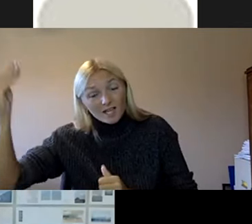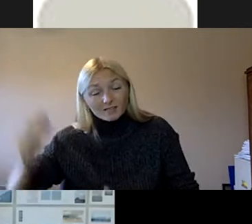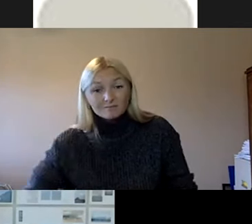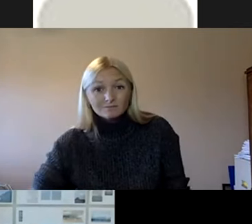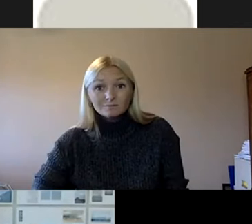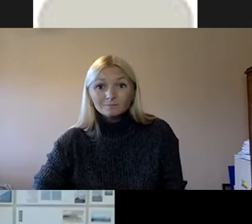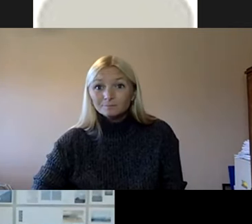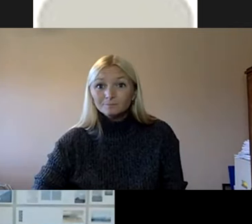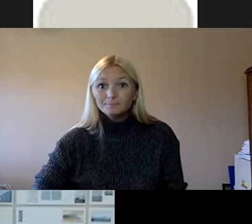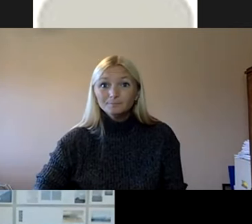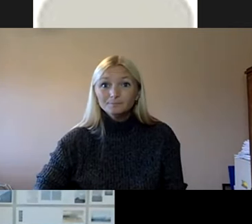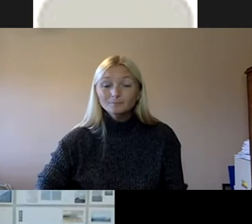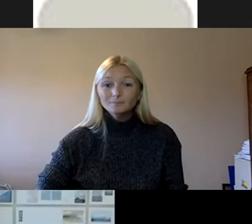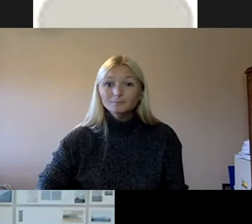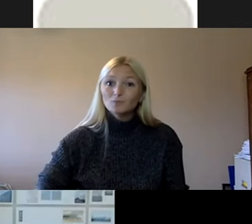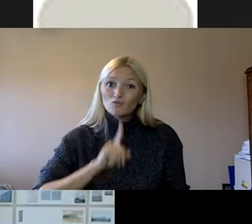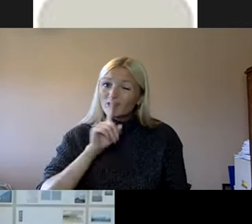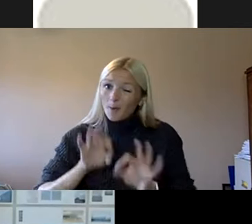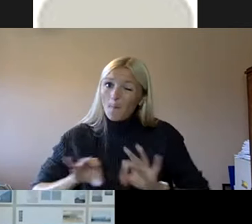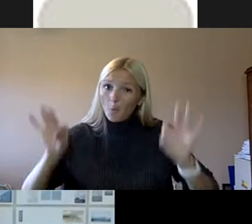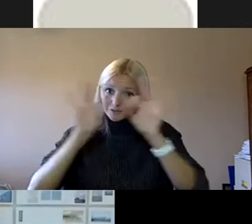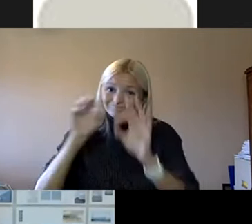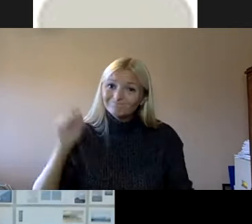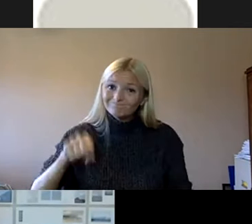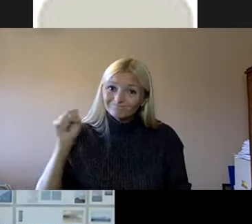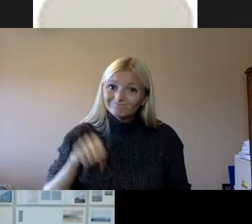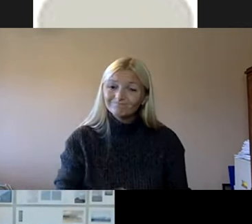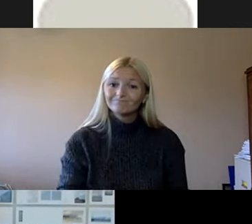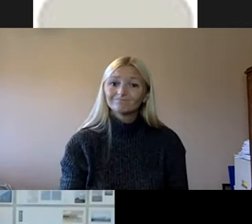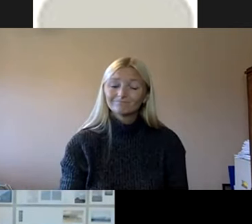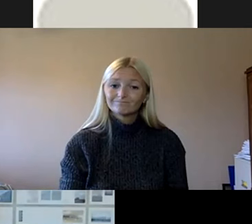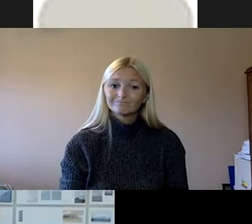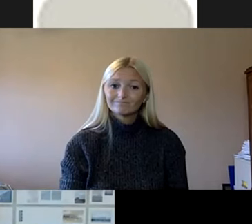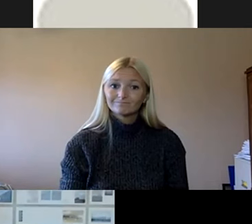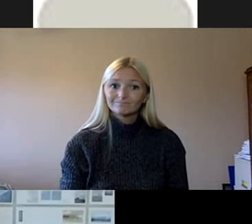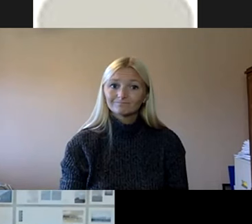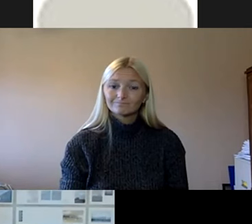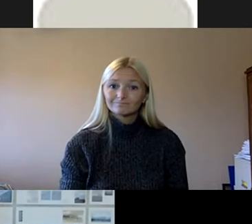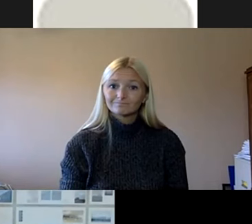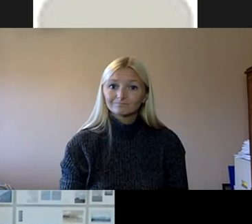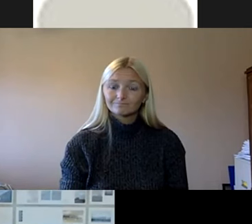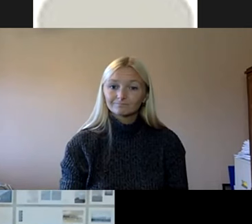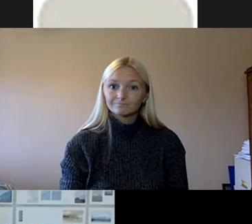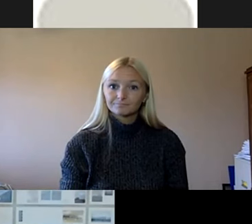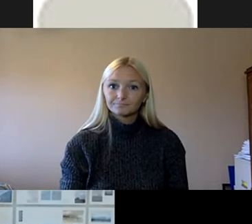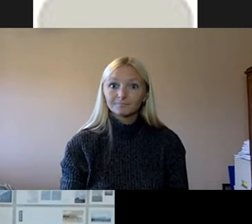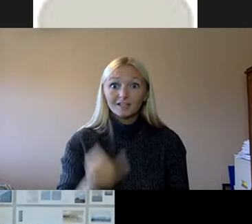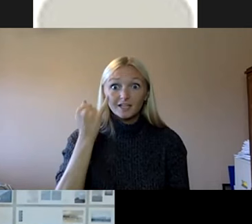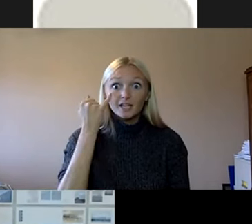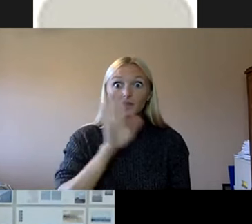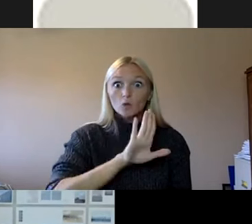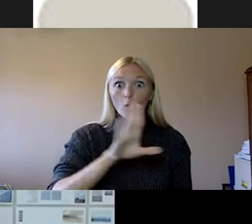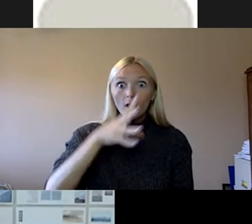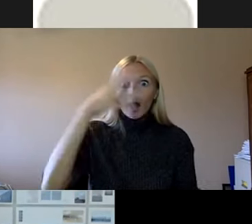it's very important. If you have a wilder landscape, then you